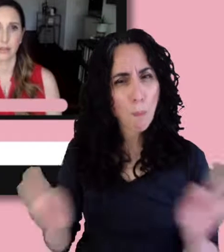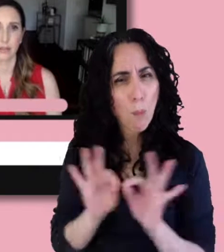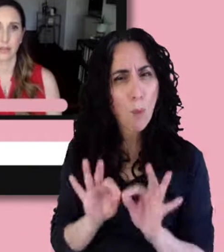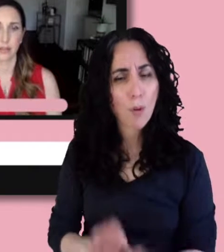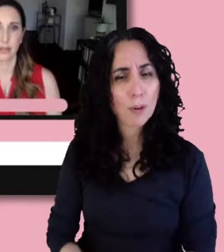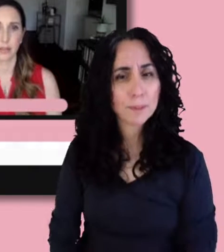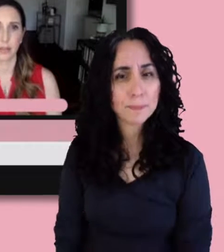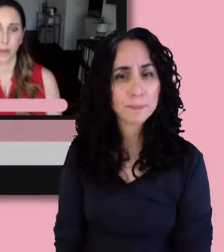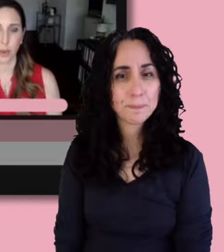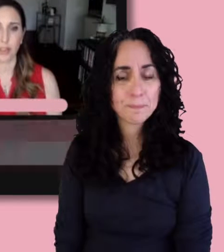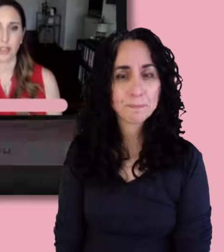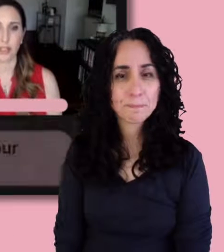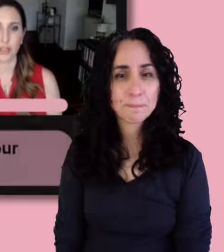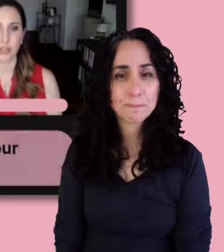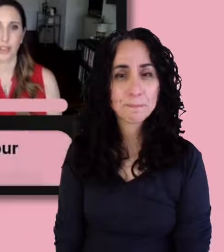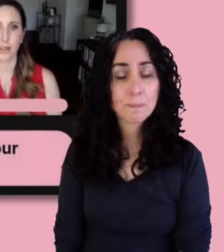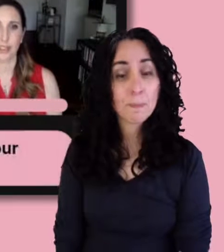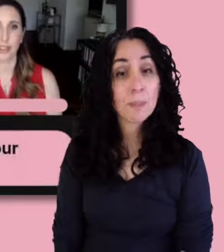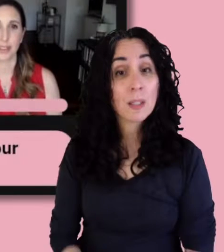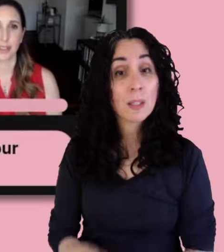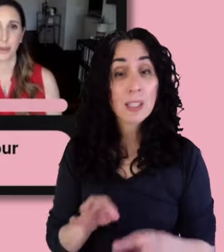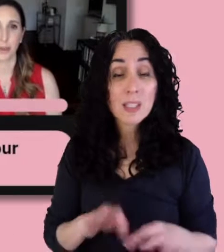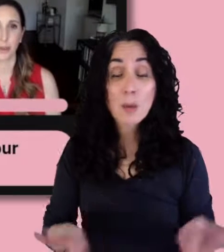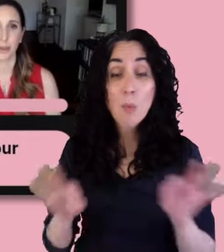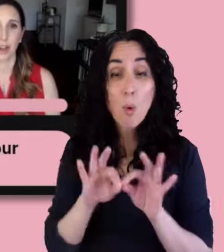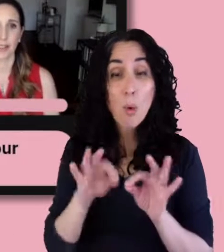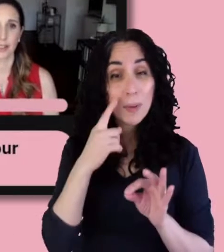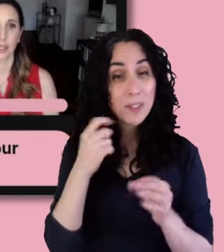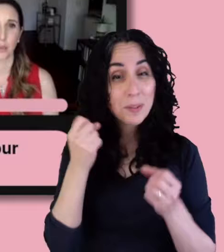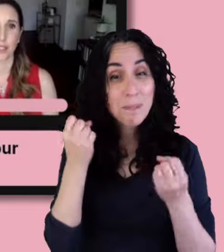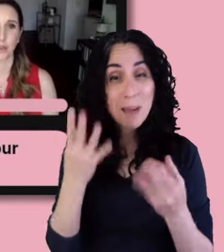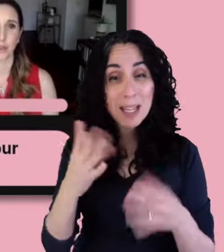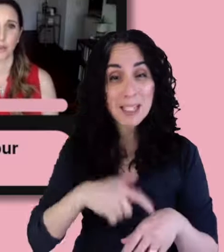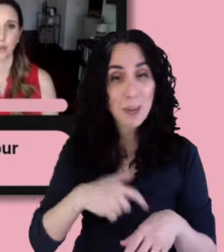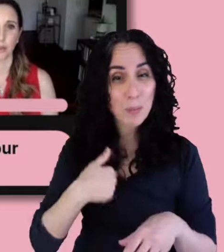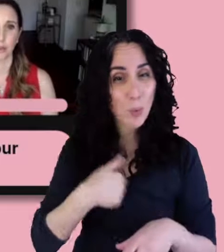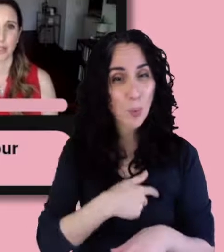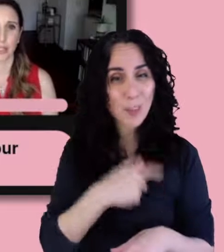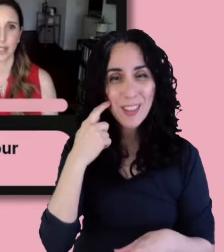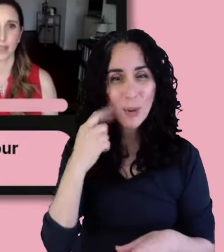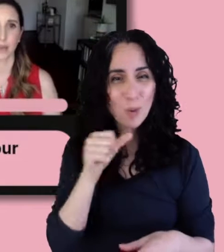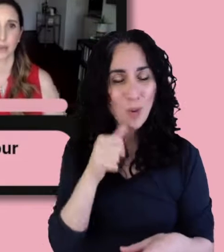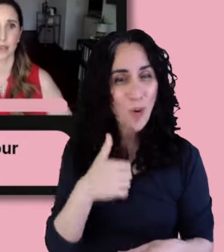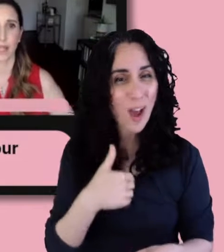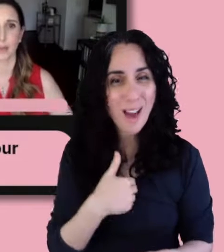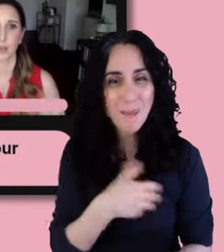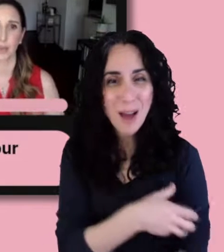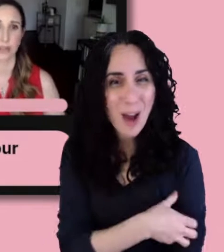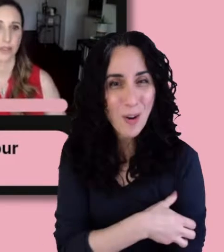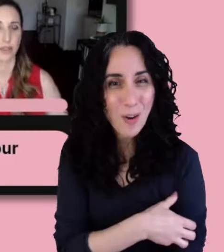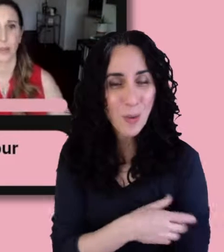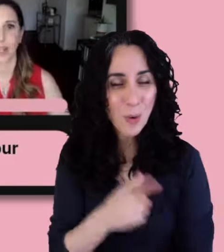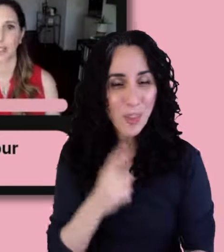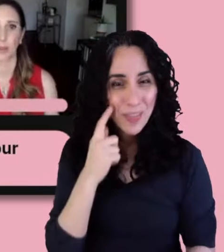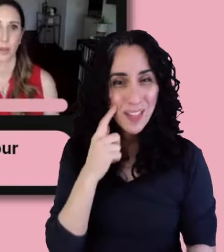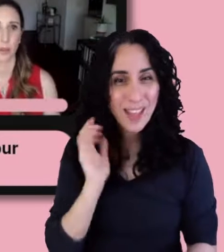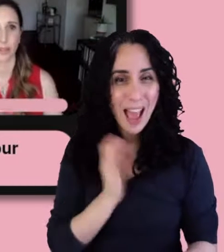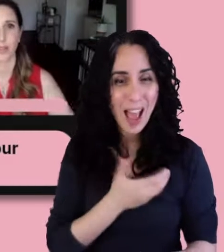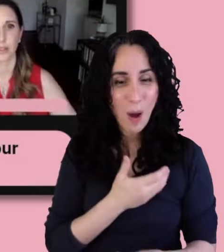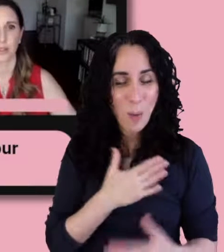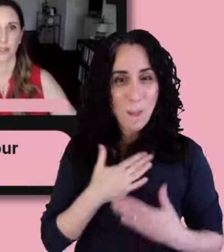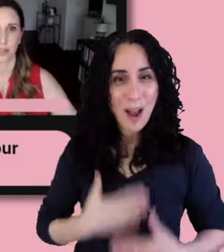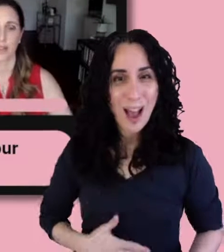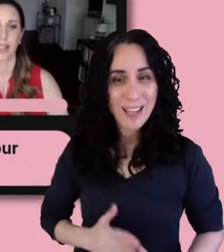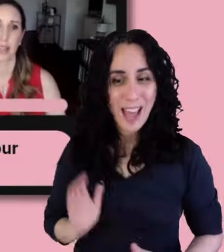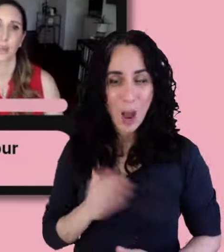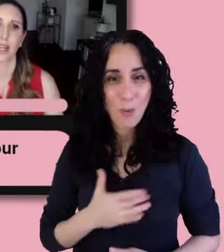important. It's important, especially because we don't often think we do. We think that we're sometimes a prisoner to the body, we're a prisoner